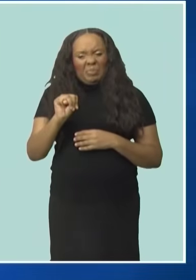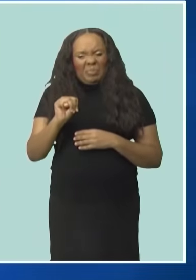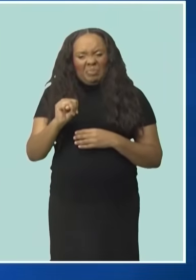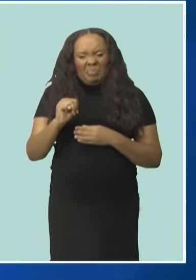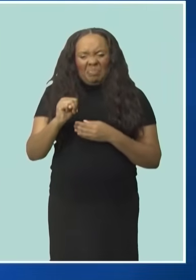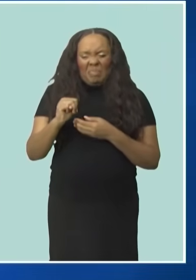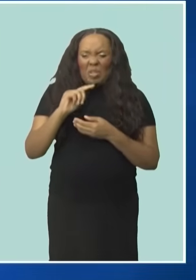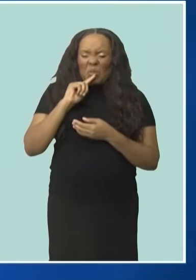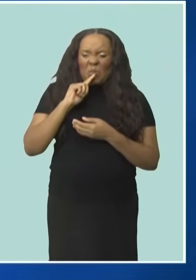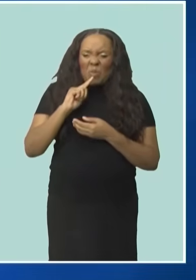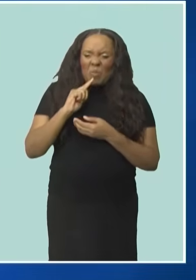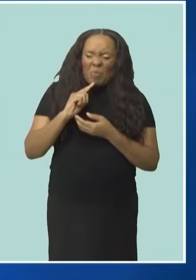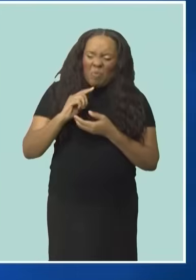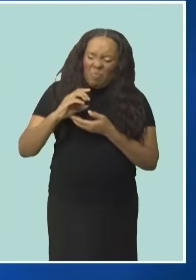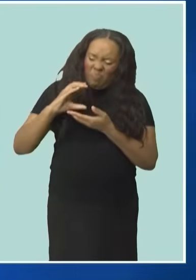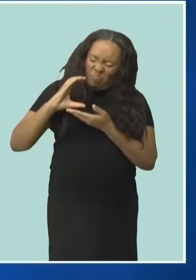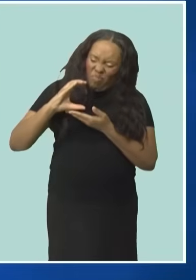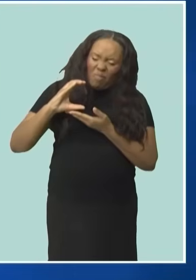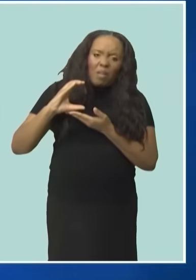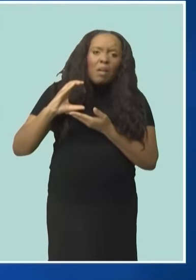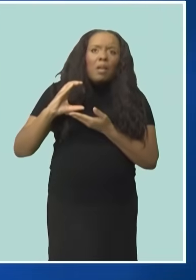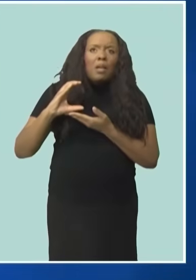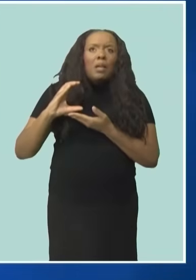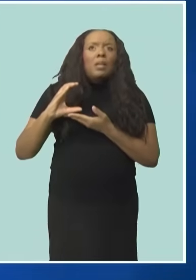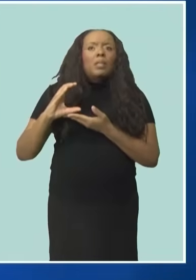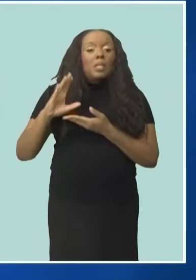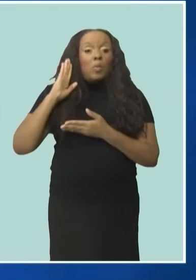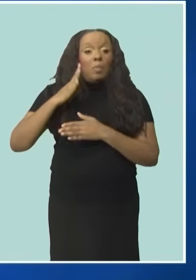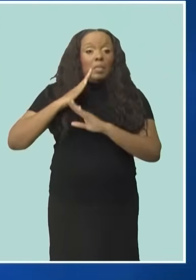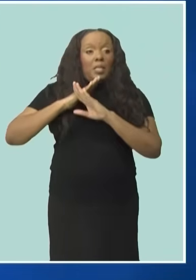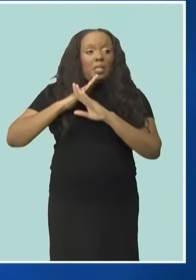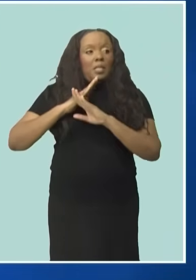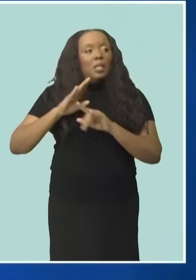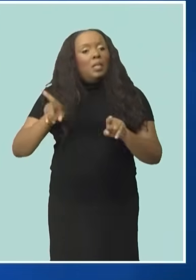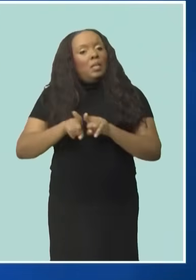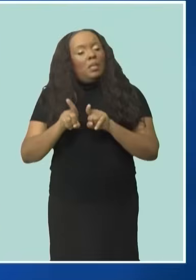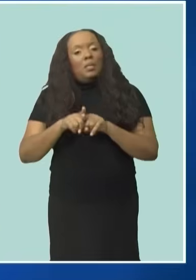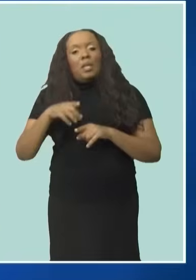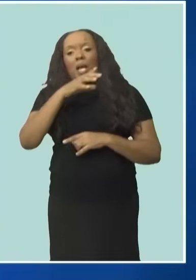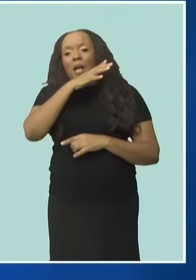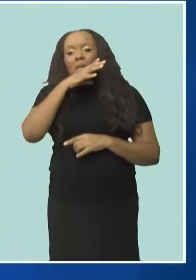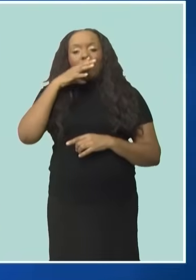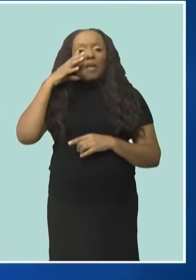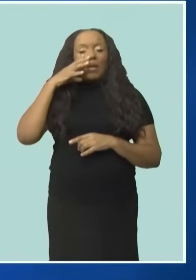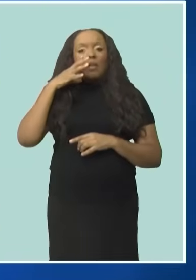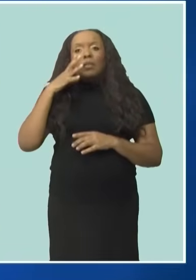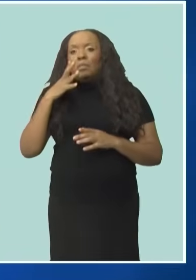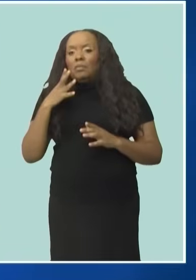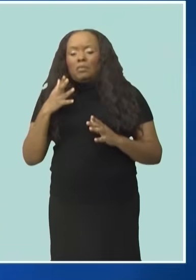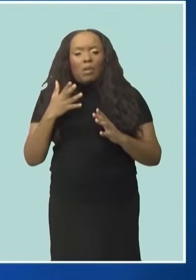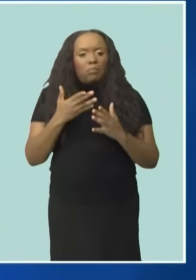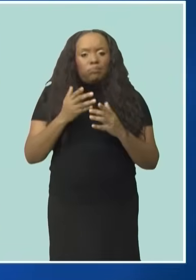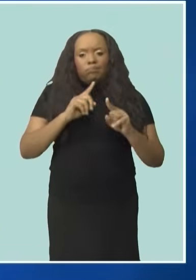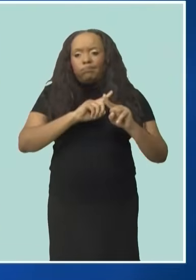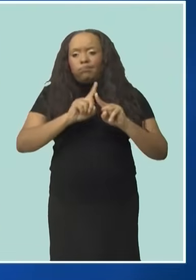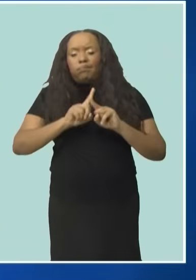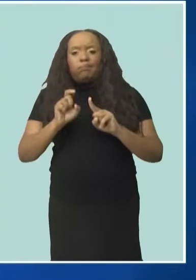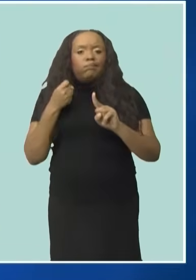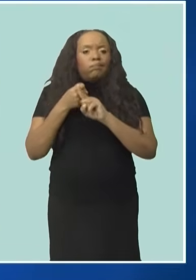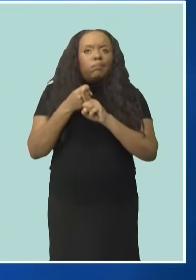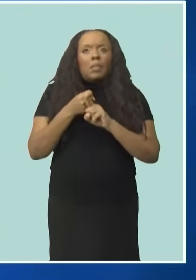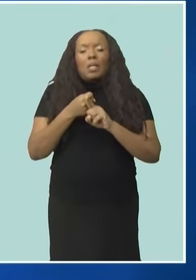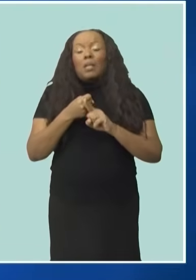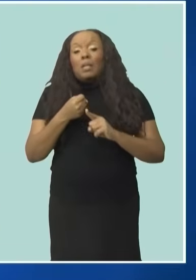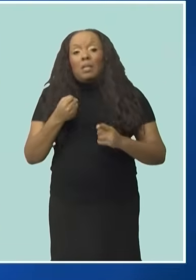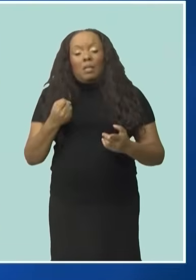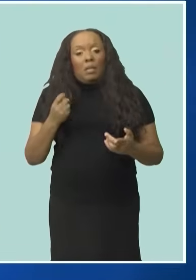the natural erosion that is taking place as a result of agricultural runoff and other factors, and which,